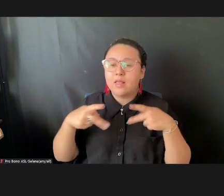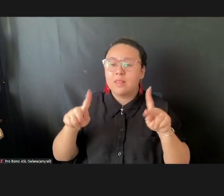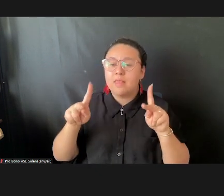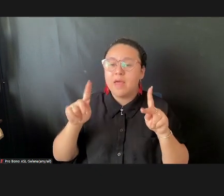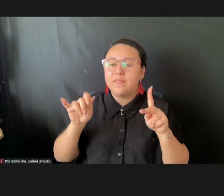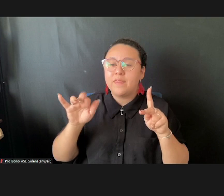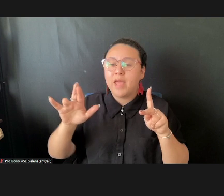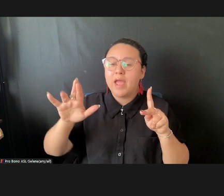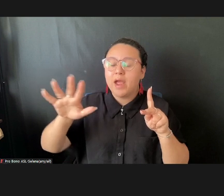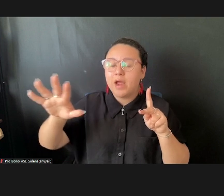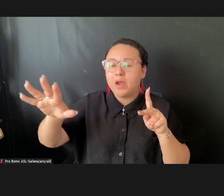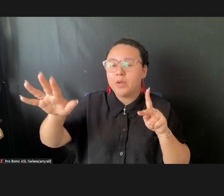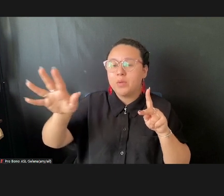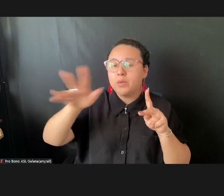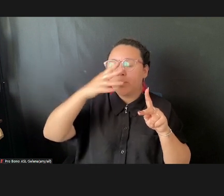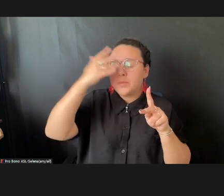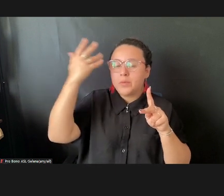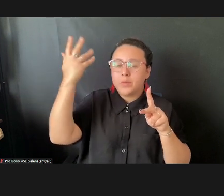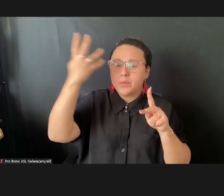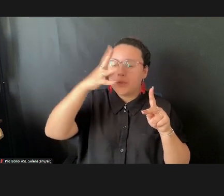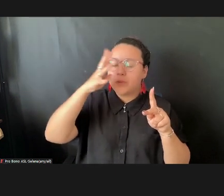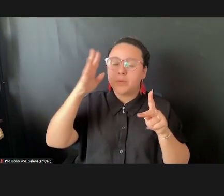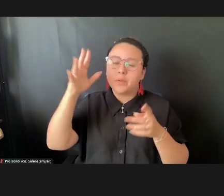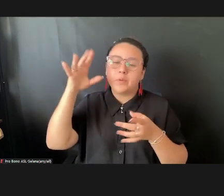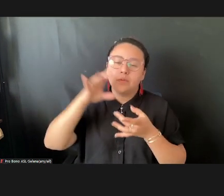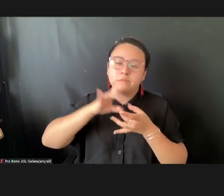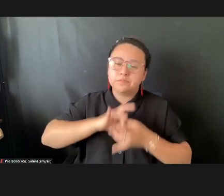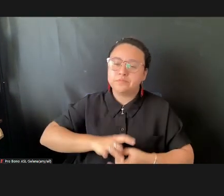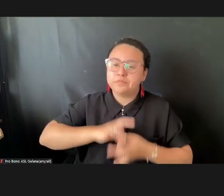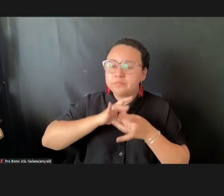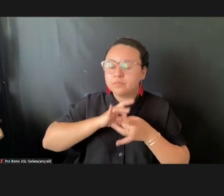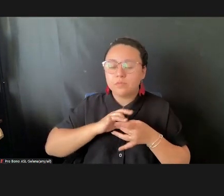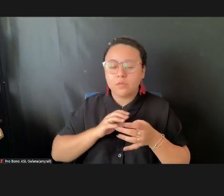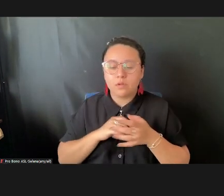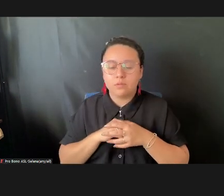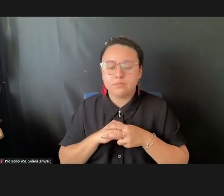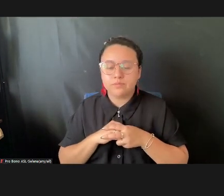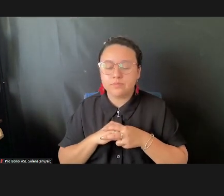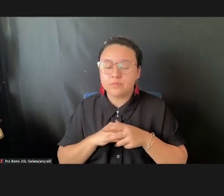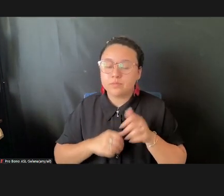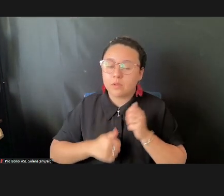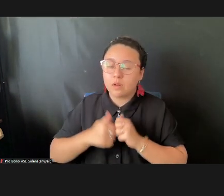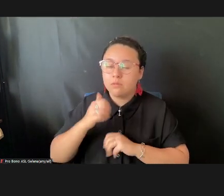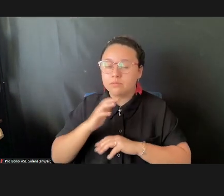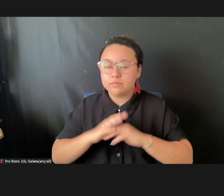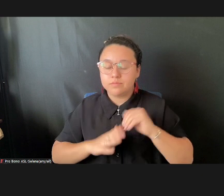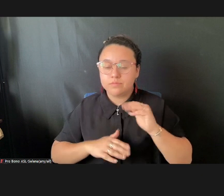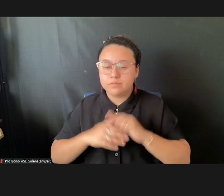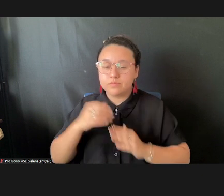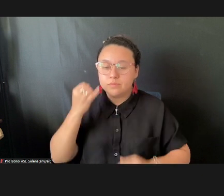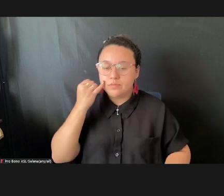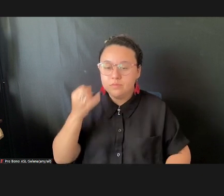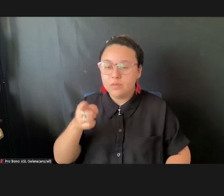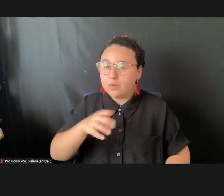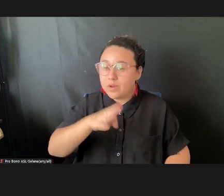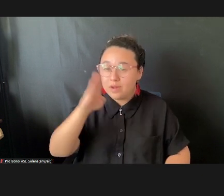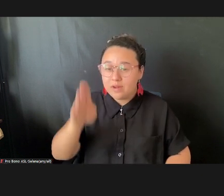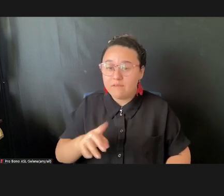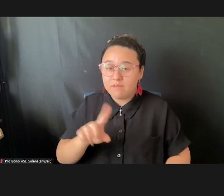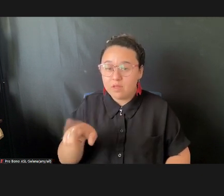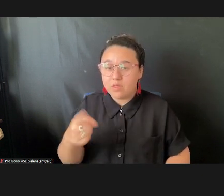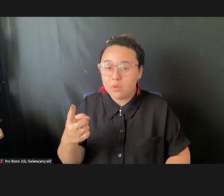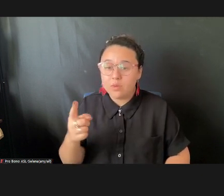through. The most comforting idea to me is that you will never be alone if you take care of your